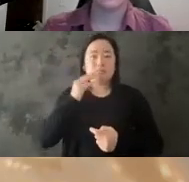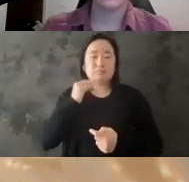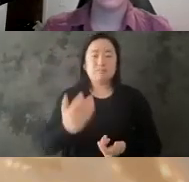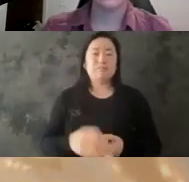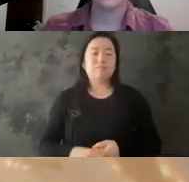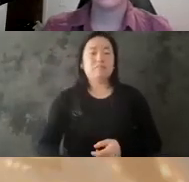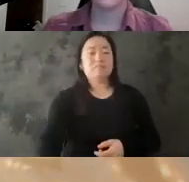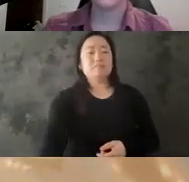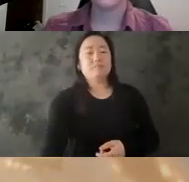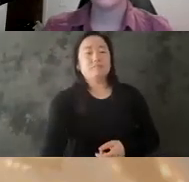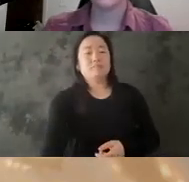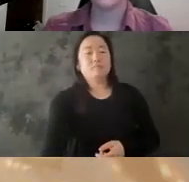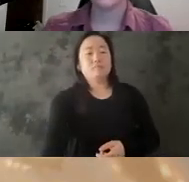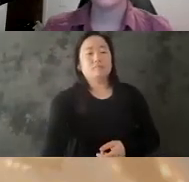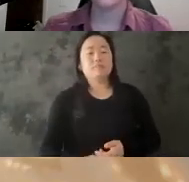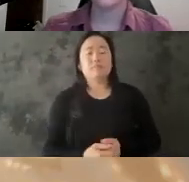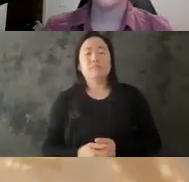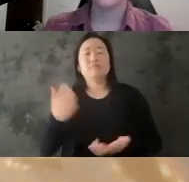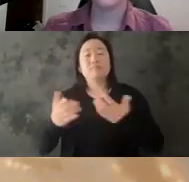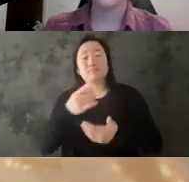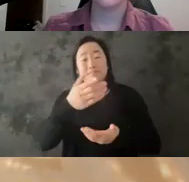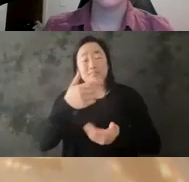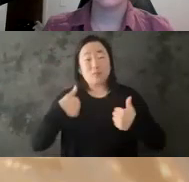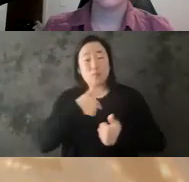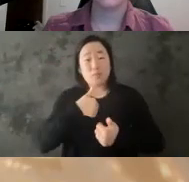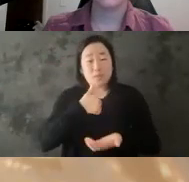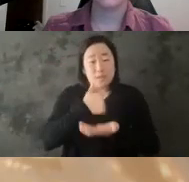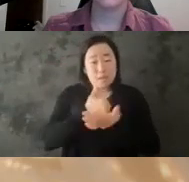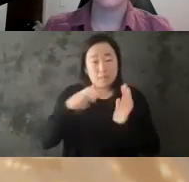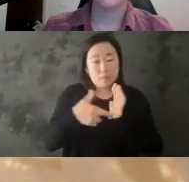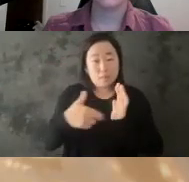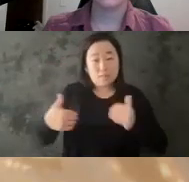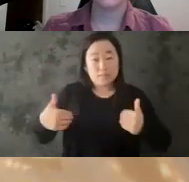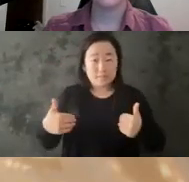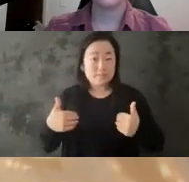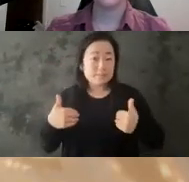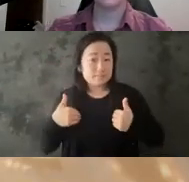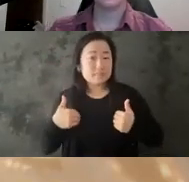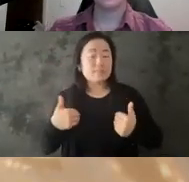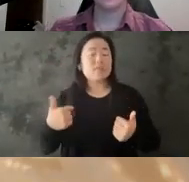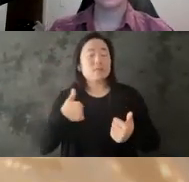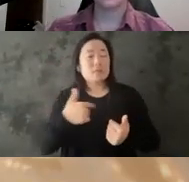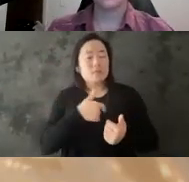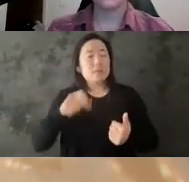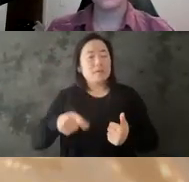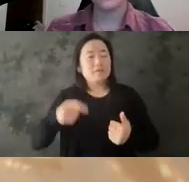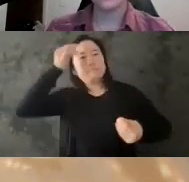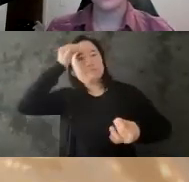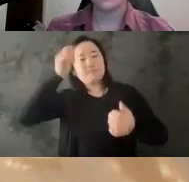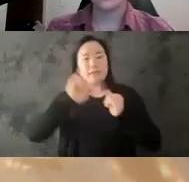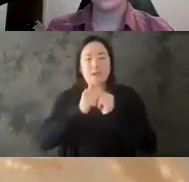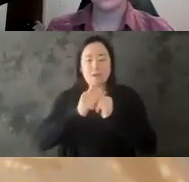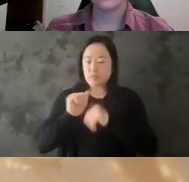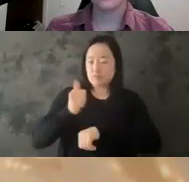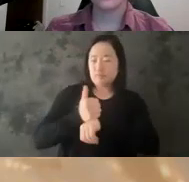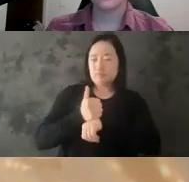may be in helping roles, it can be really important for us to think about ways of creating this warm and welcoming environment and